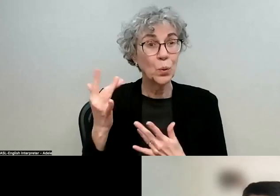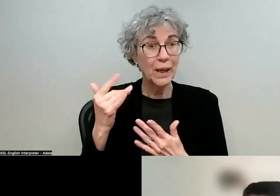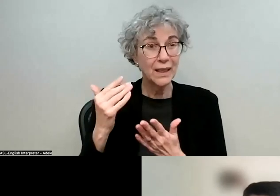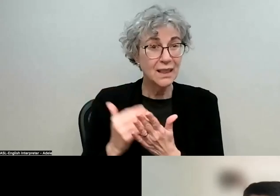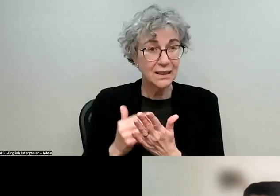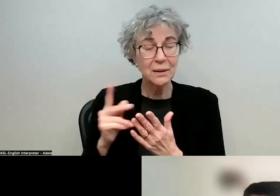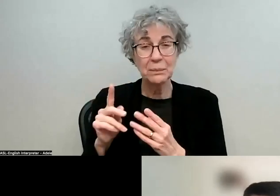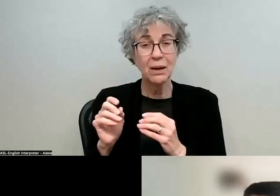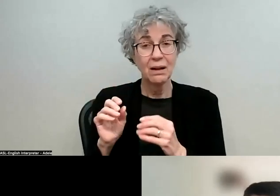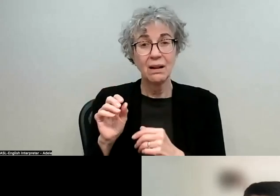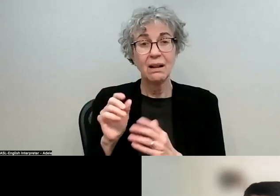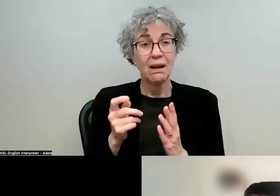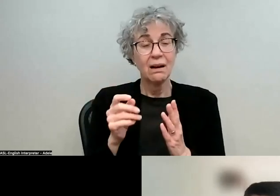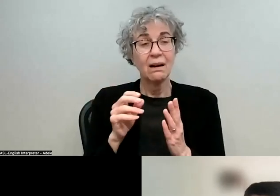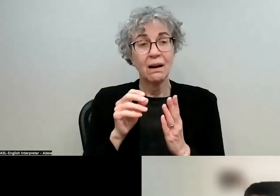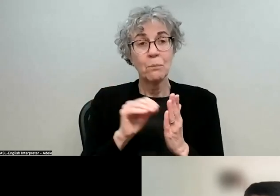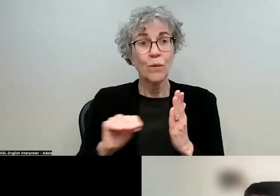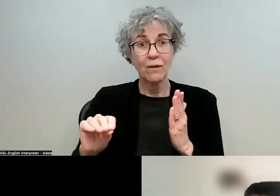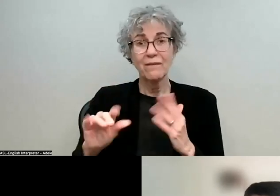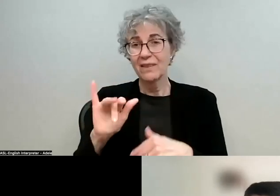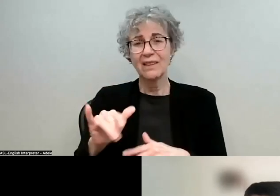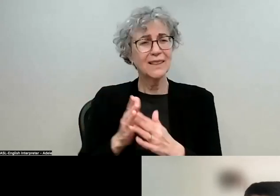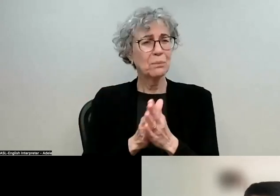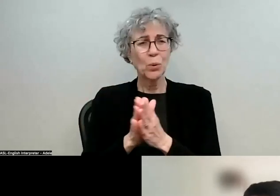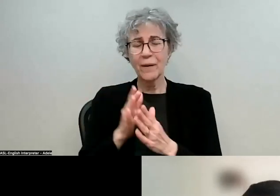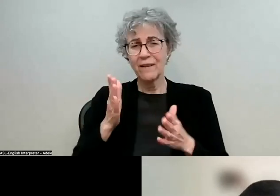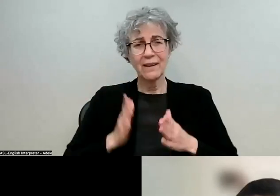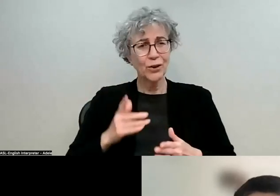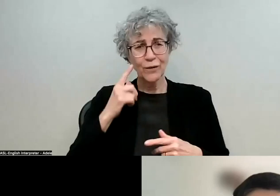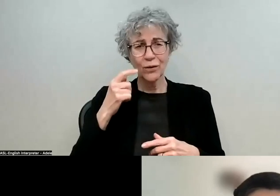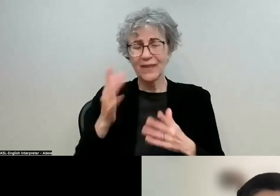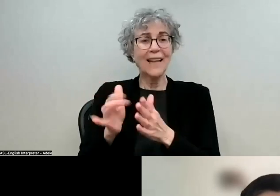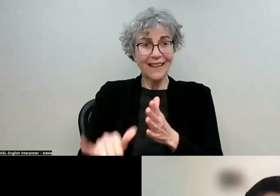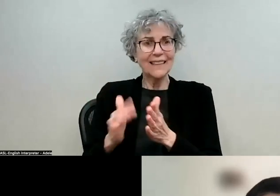That is a big motivator for us, right? Around there's so many people waiting for housing